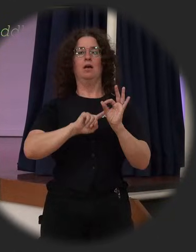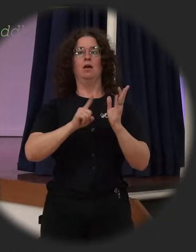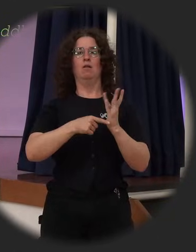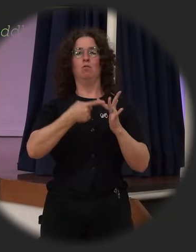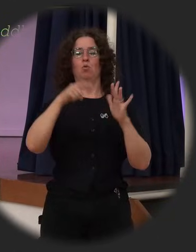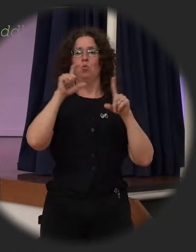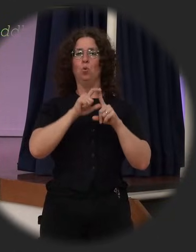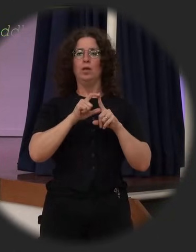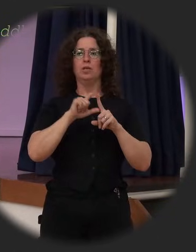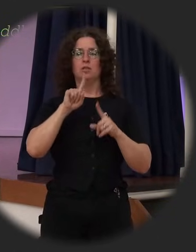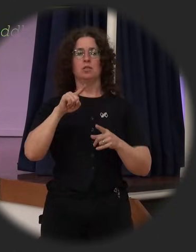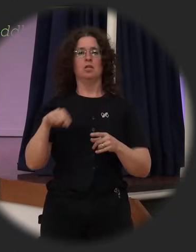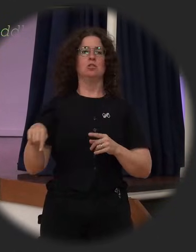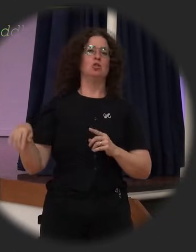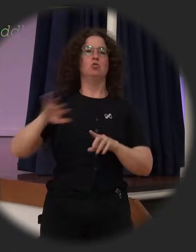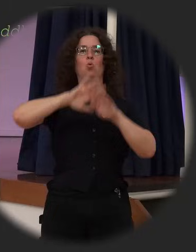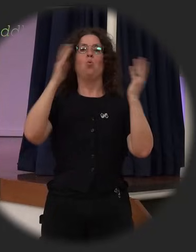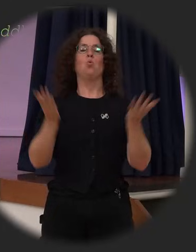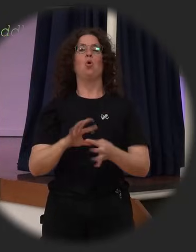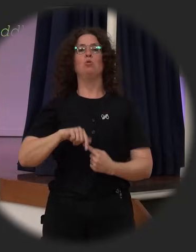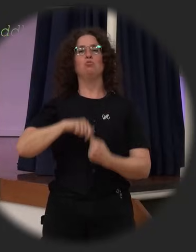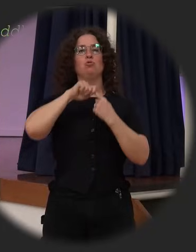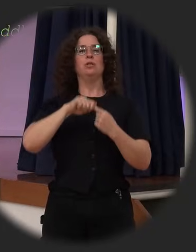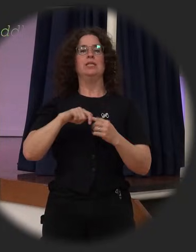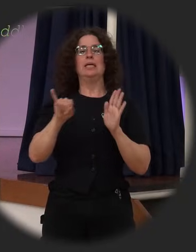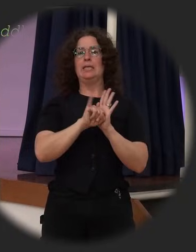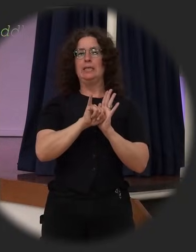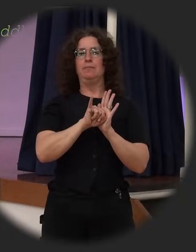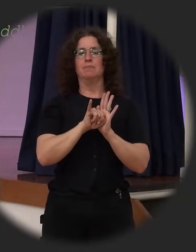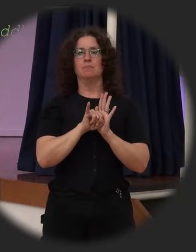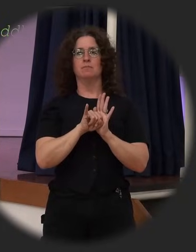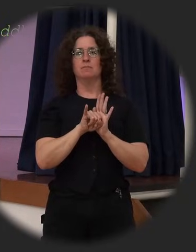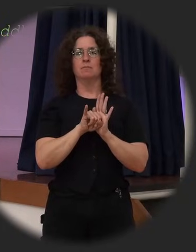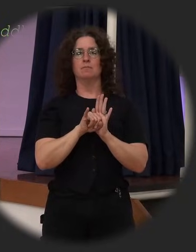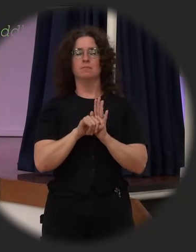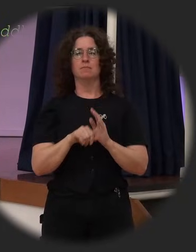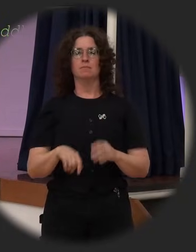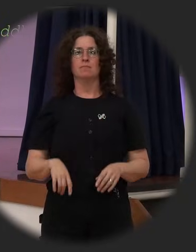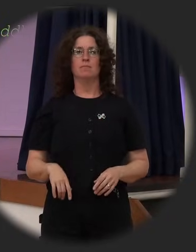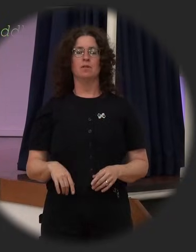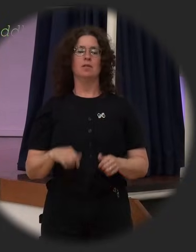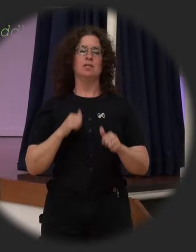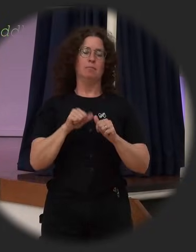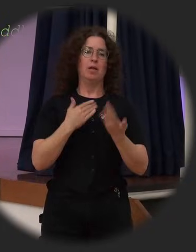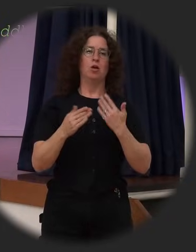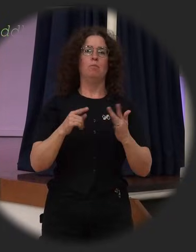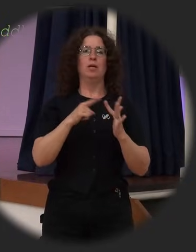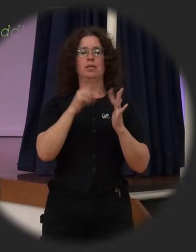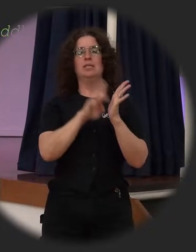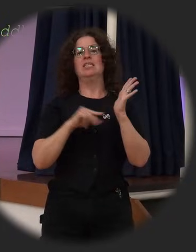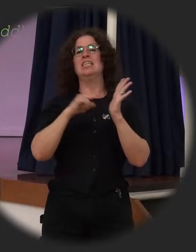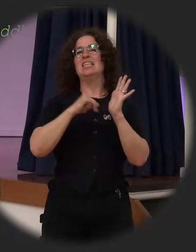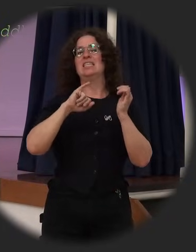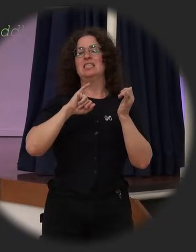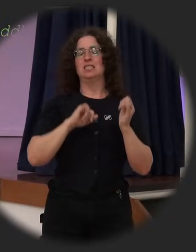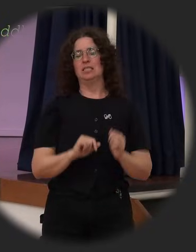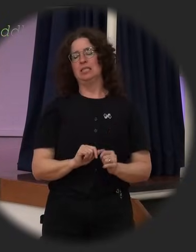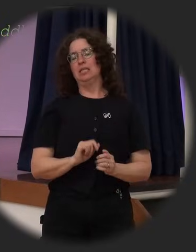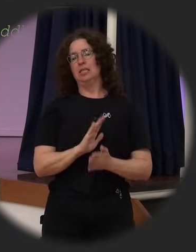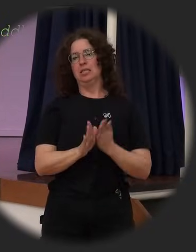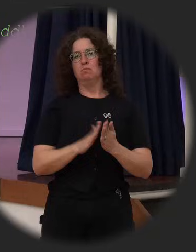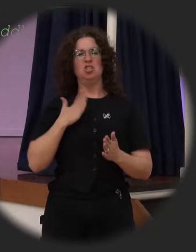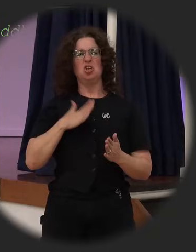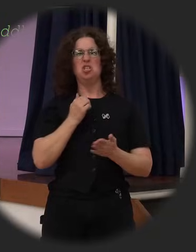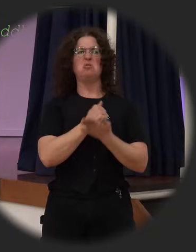standard global unique identifier. It's very handy because instead of doing ints like you saw on that screen a moment ago, you don't really need to keep track of